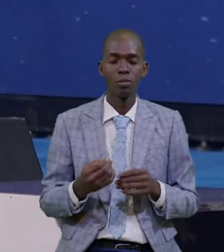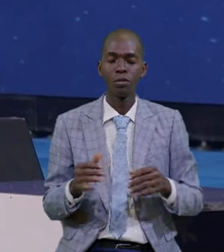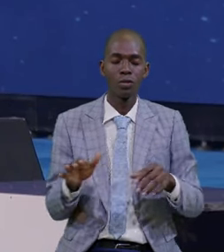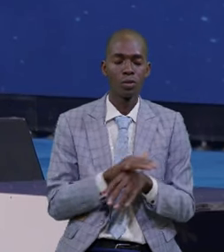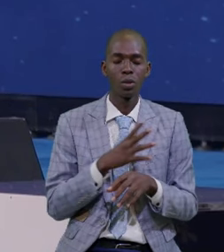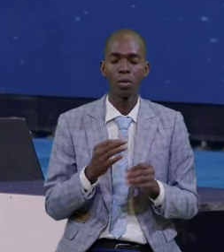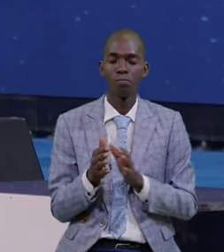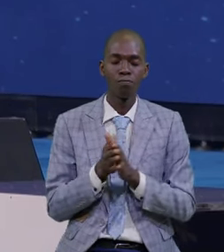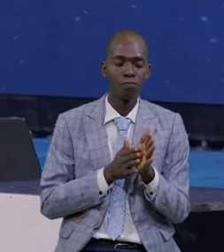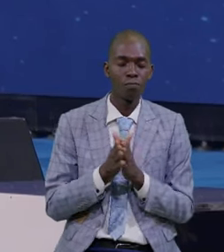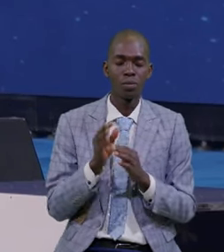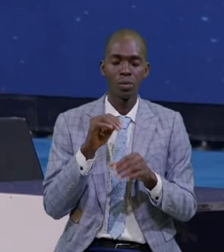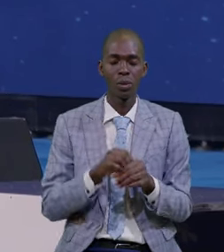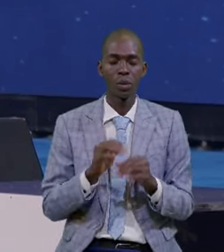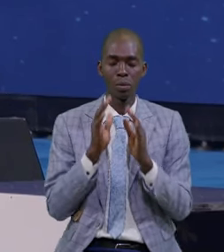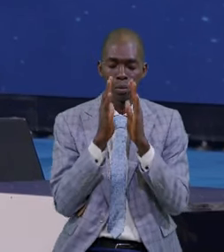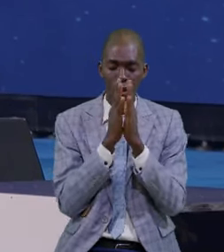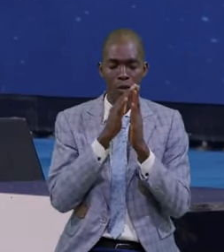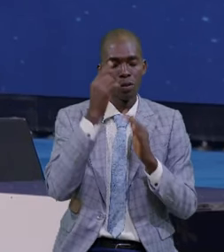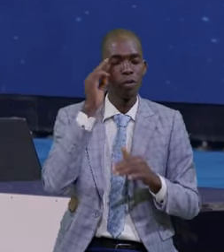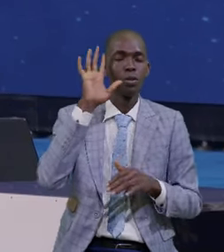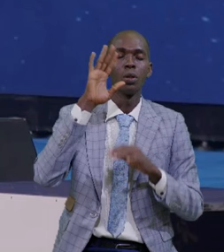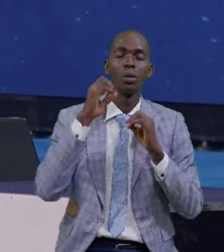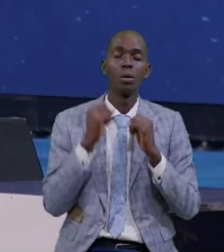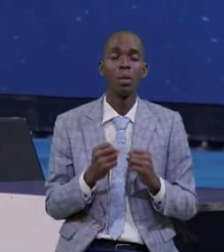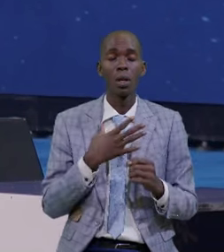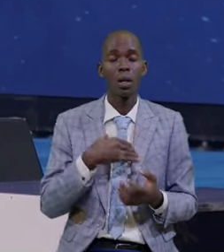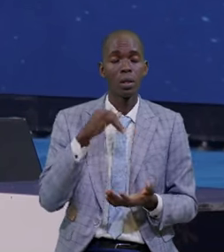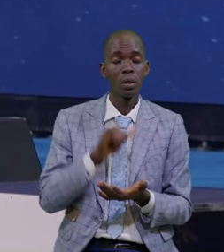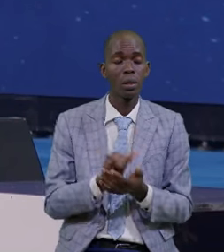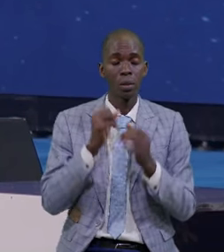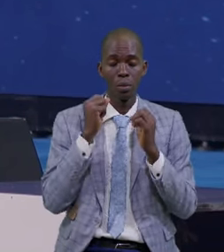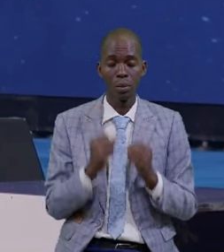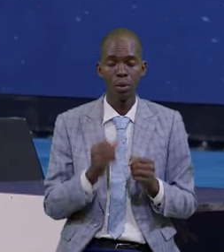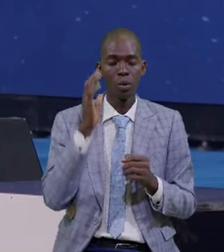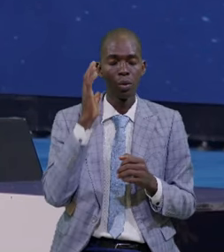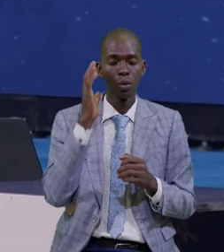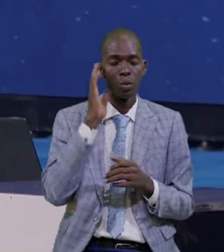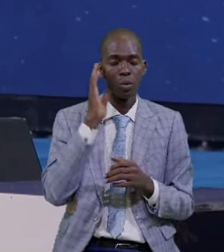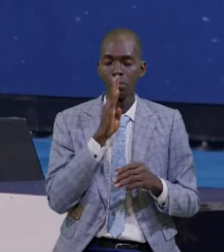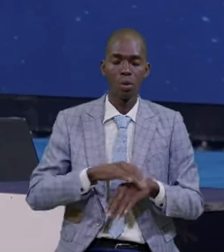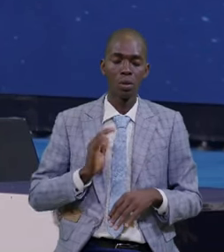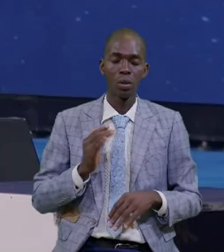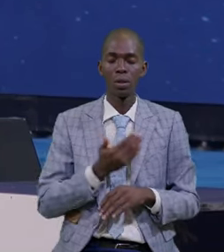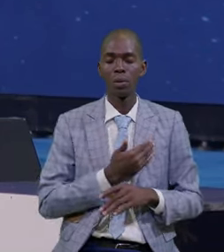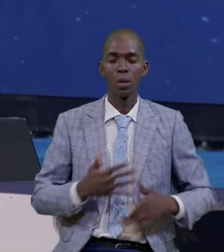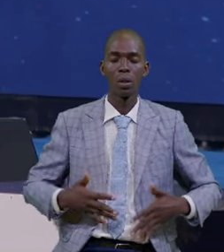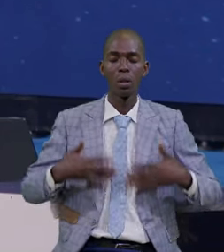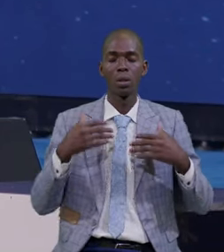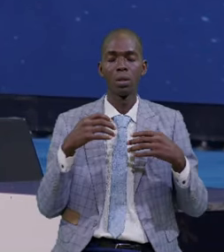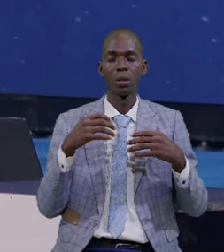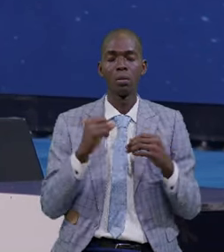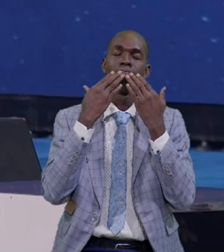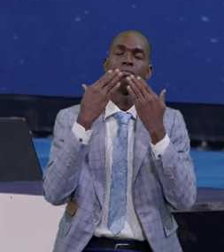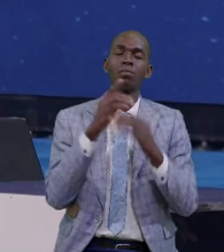in prayer for your power. And that power will be upon our lives. Thank you, Lord, for